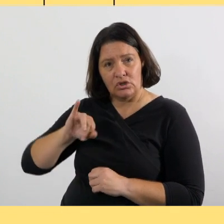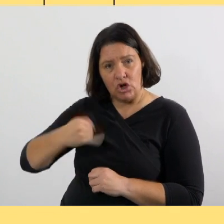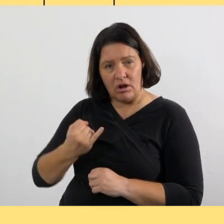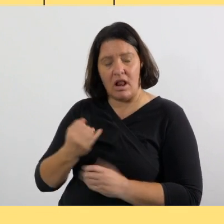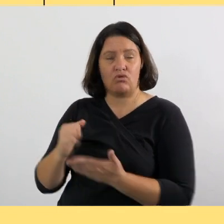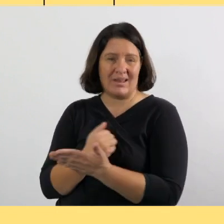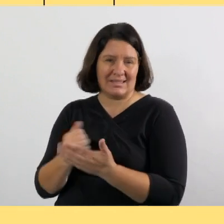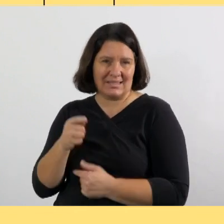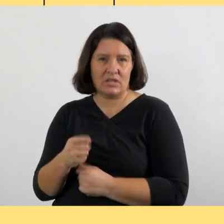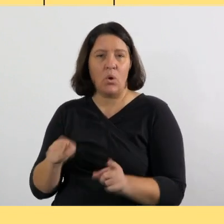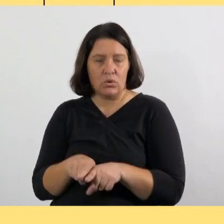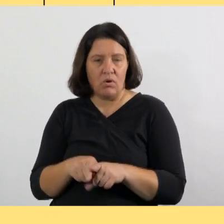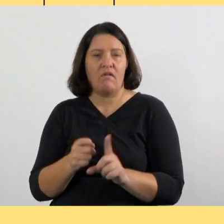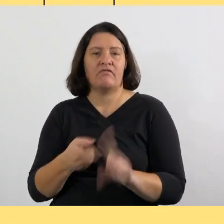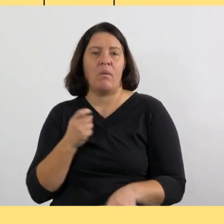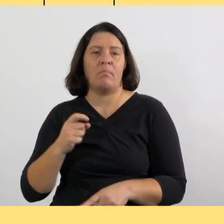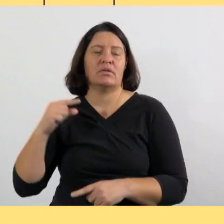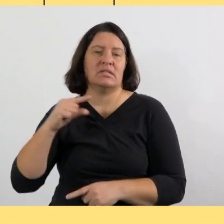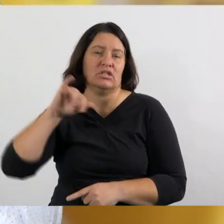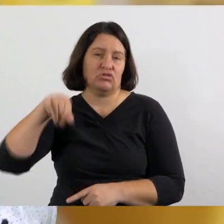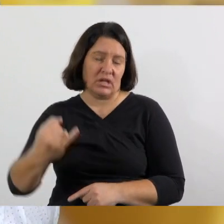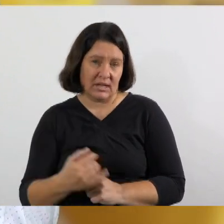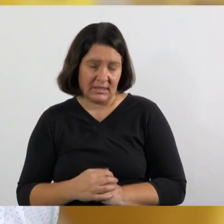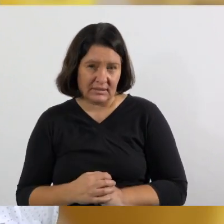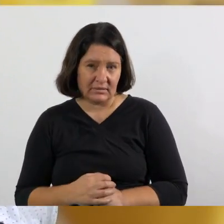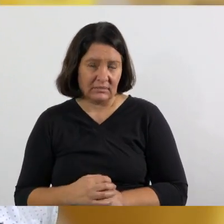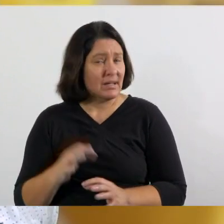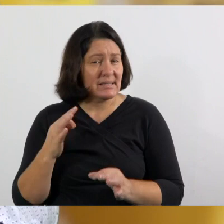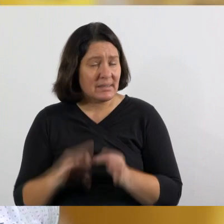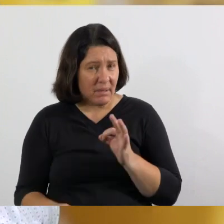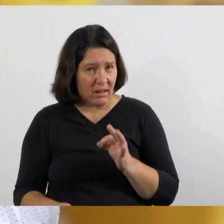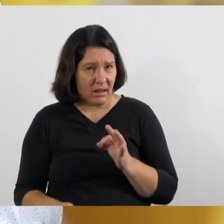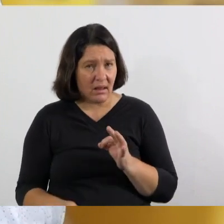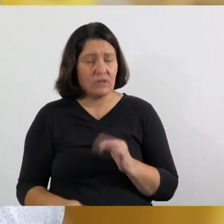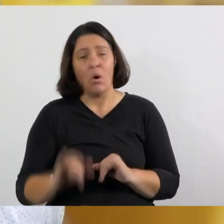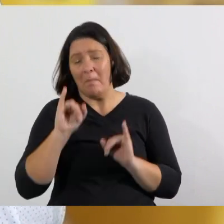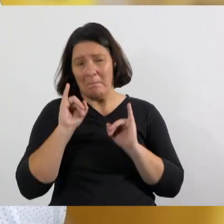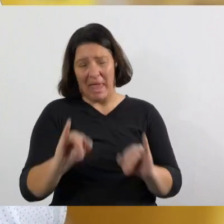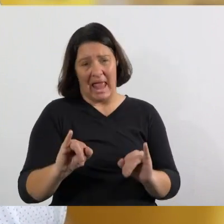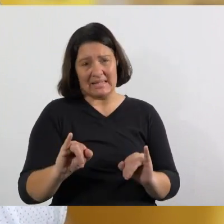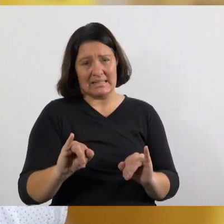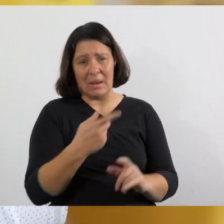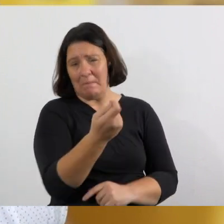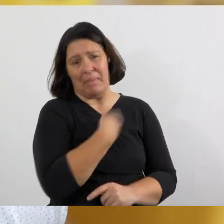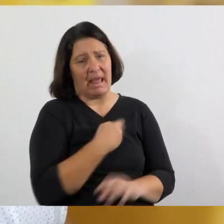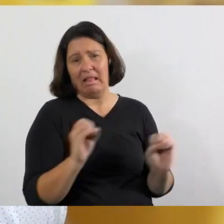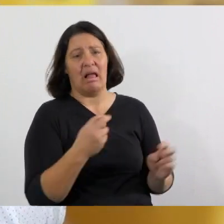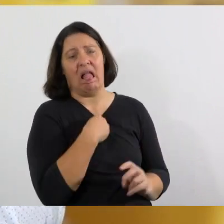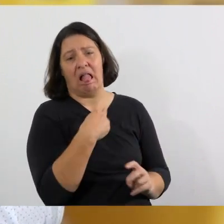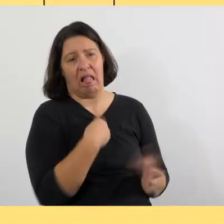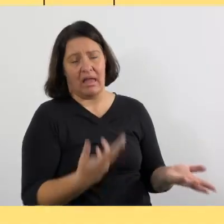is also from the GJ. One example, as I've said, is your bad debts. So you have your